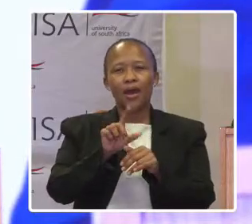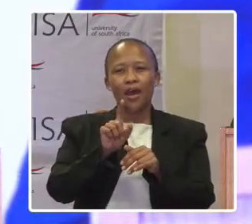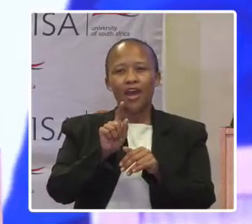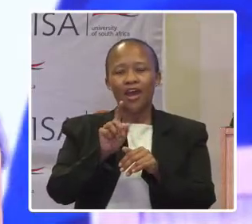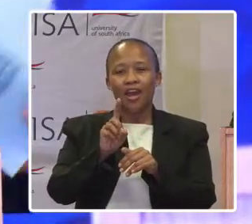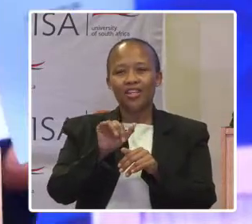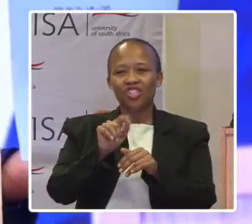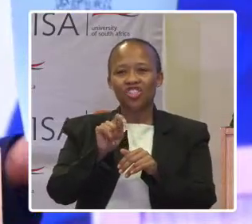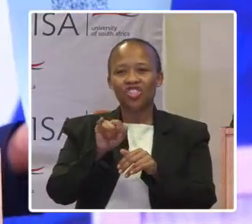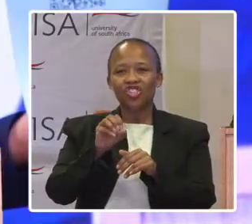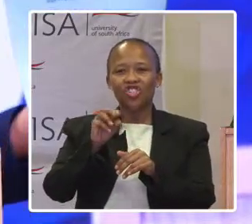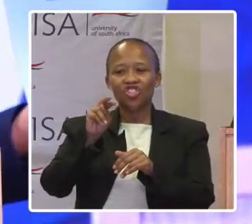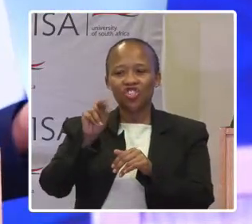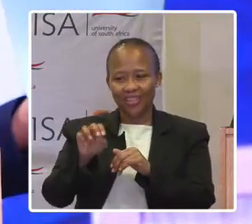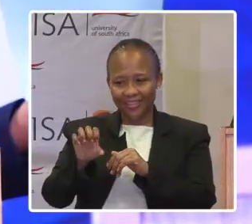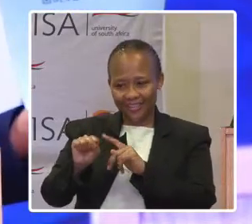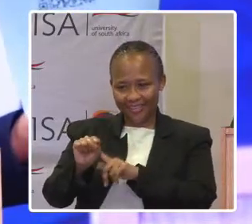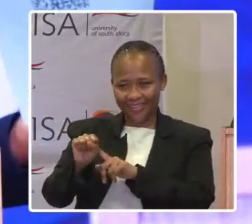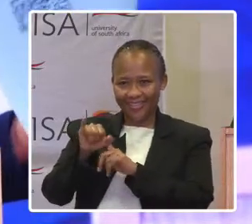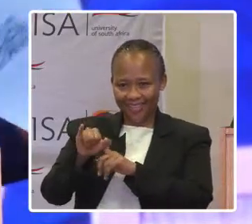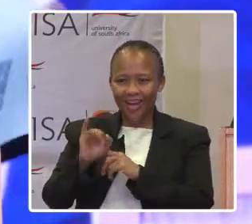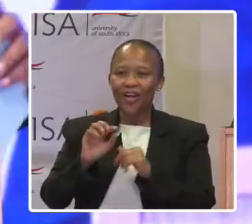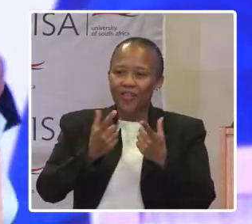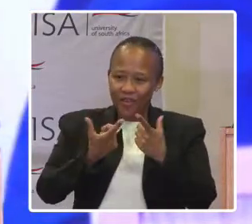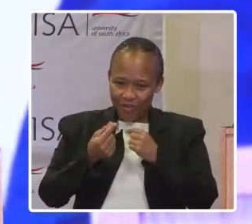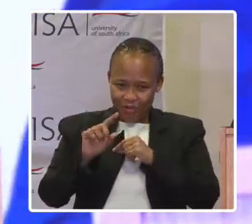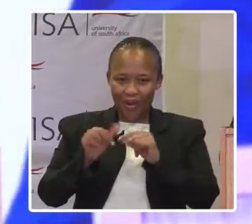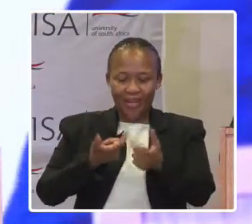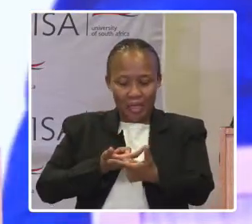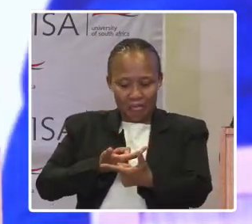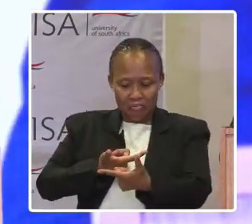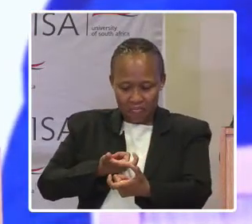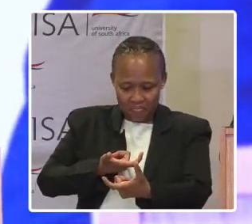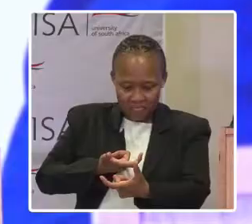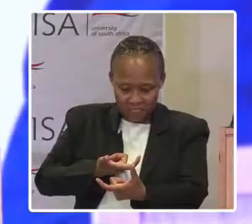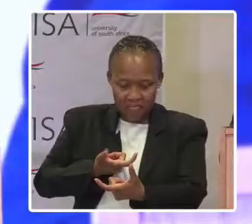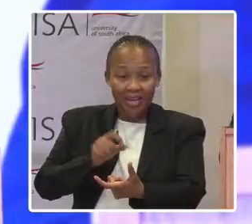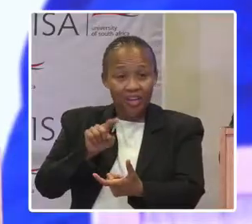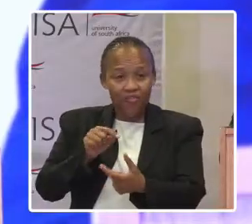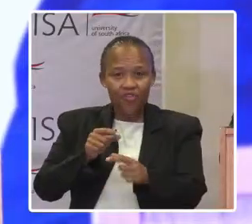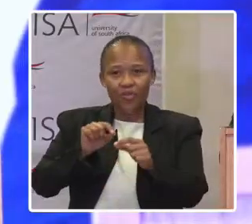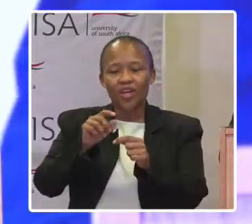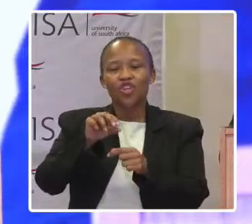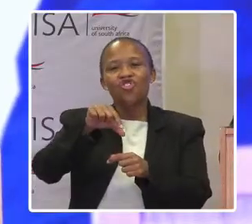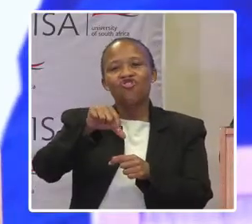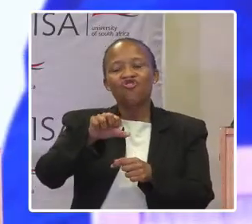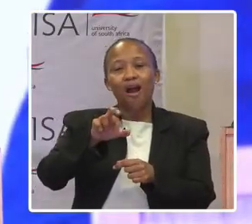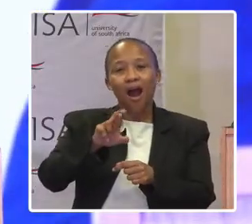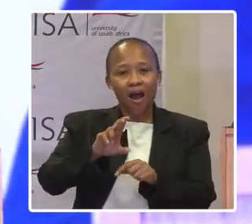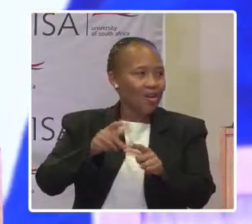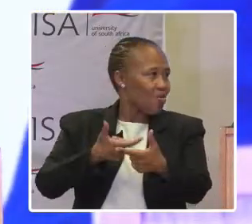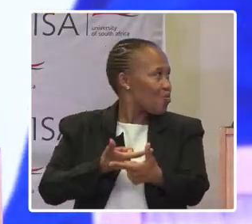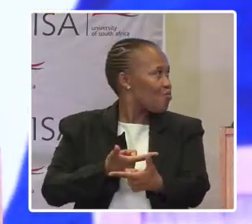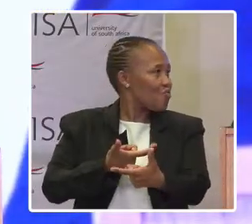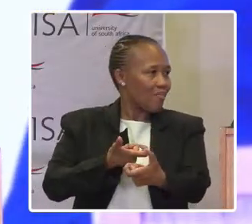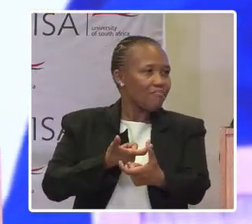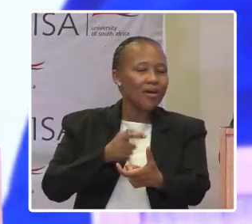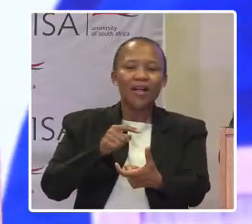and you have not scanned and filled in this thing, that serving dish won't open. And you will watch us